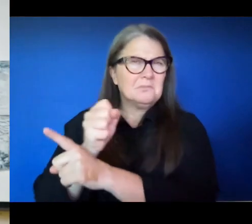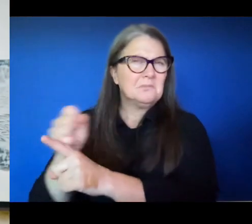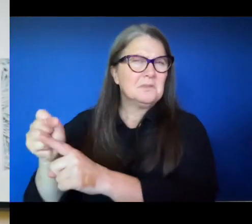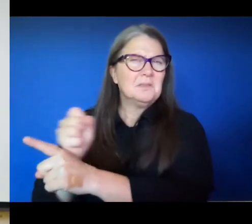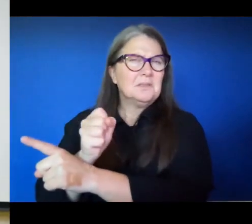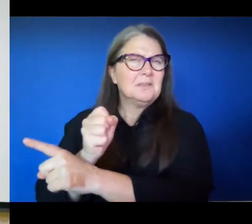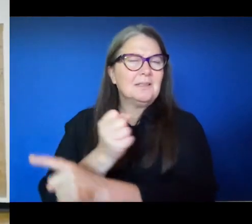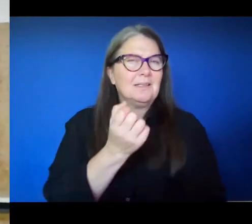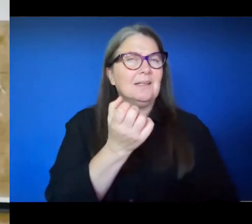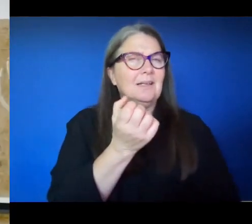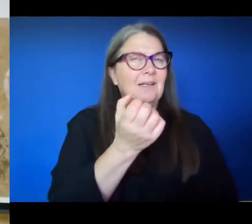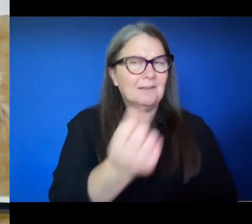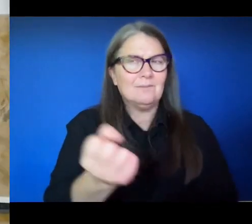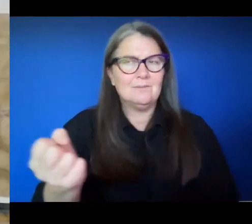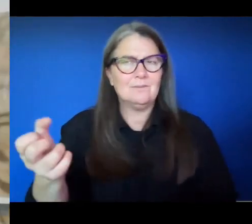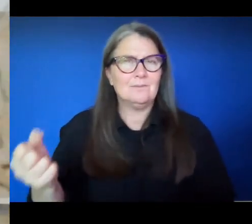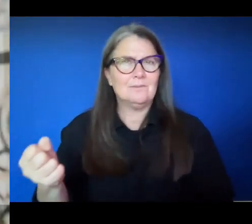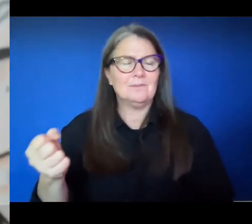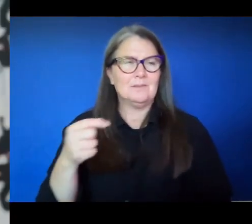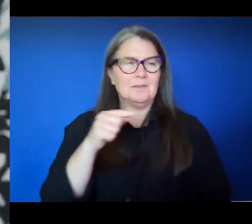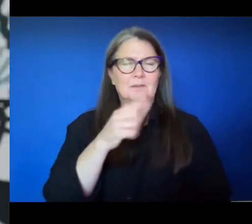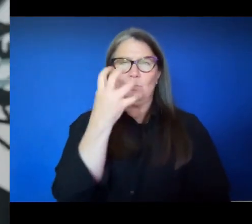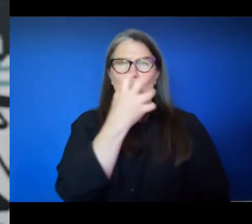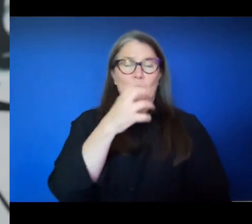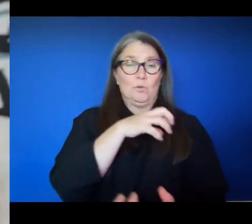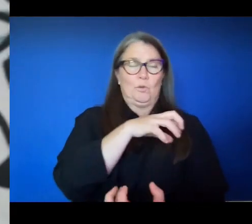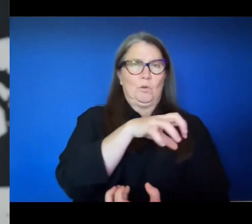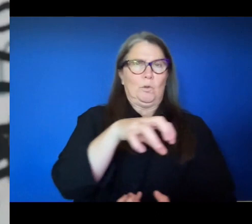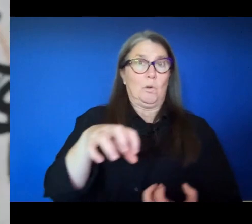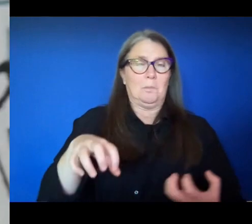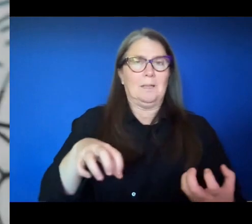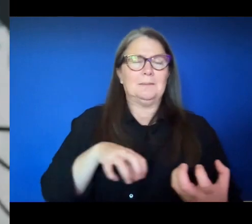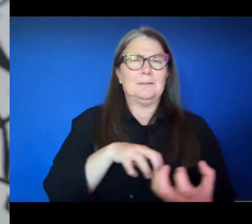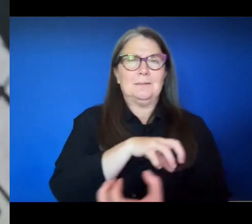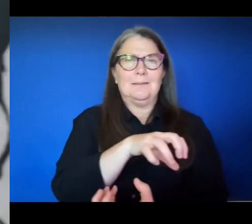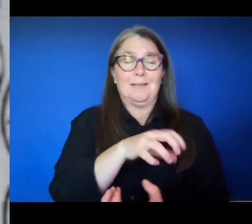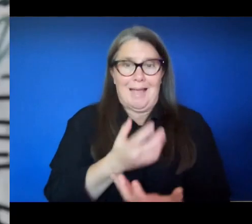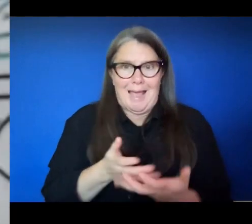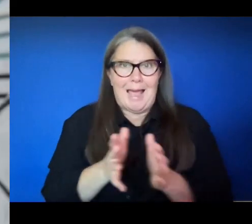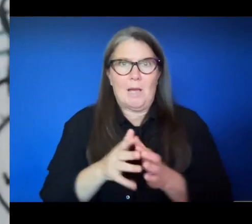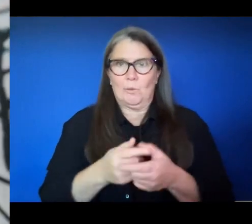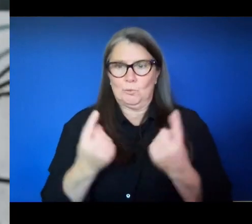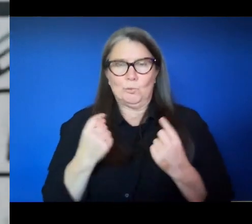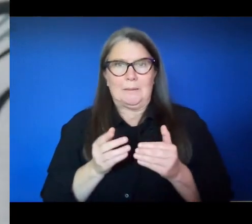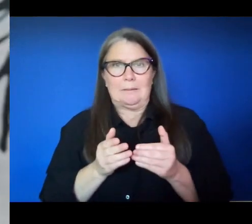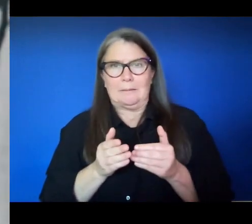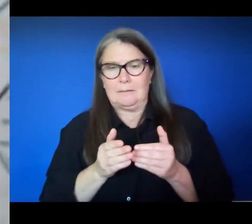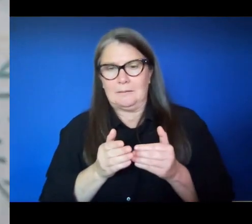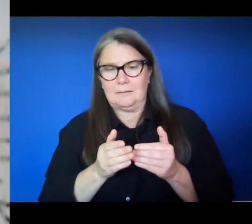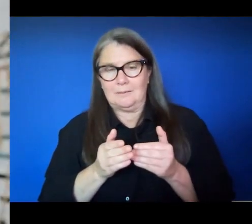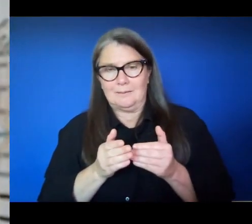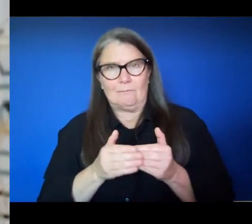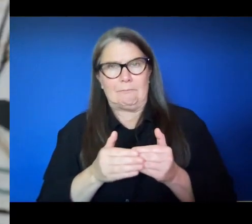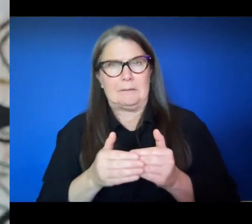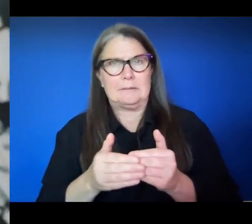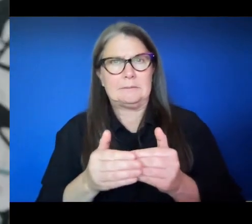the complexities of that, and maybe the impossibility of redressing that in an absolute way, doesn't mean that you shouldn't attempt to